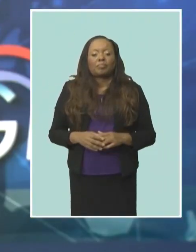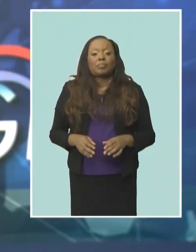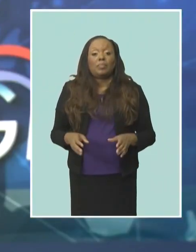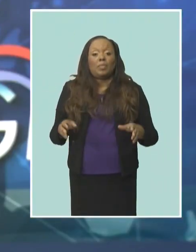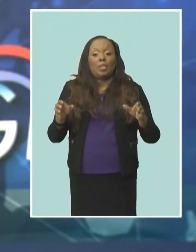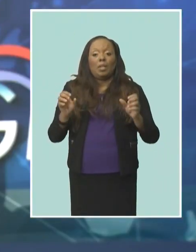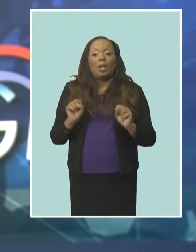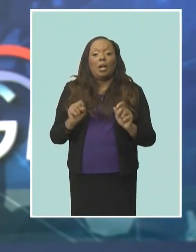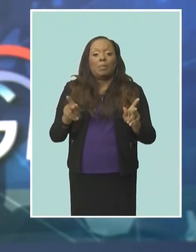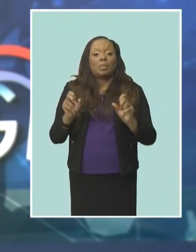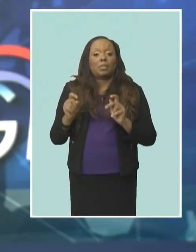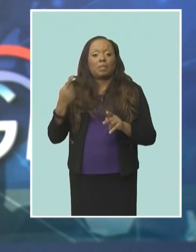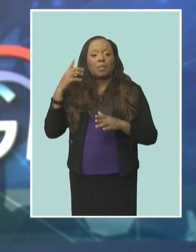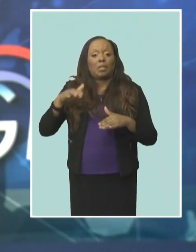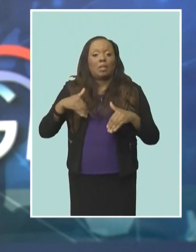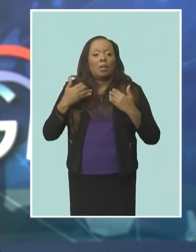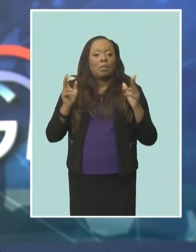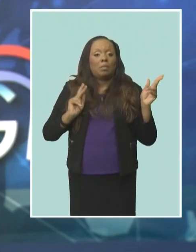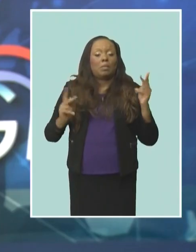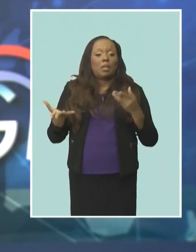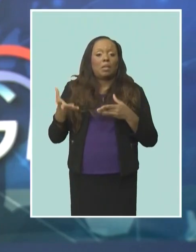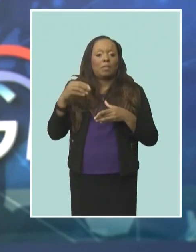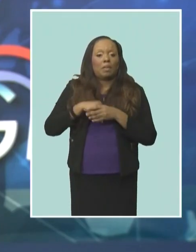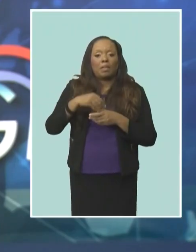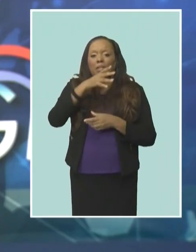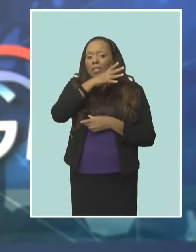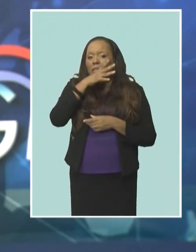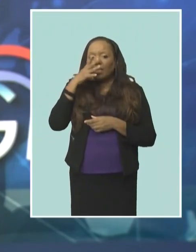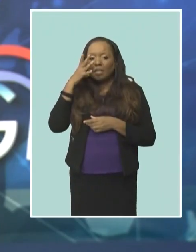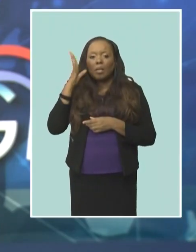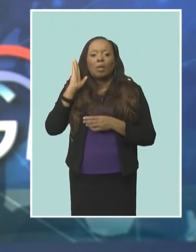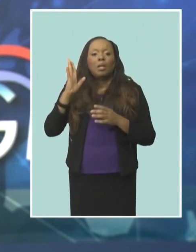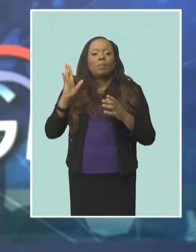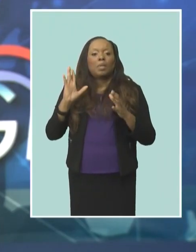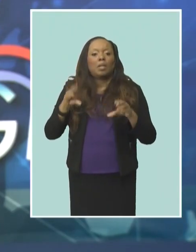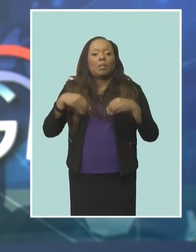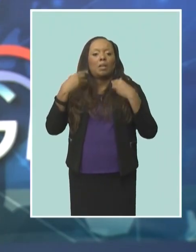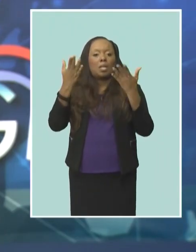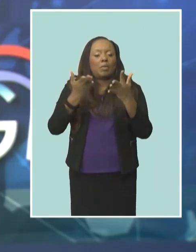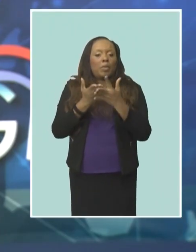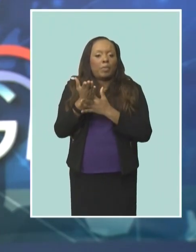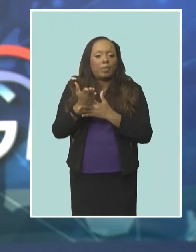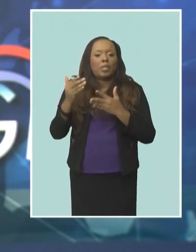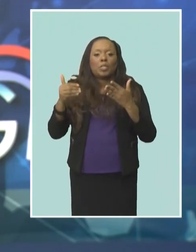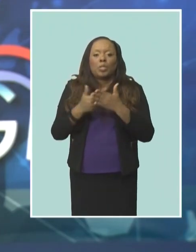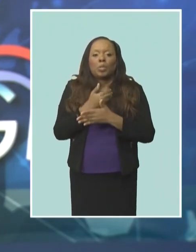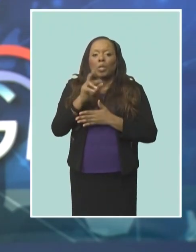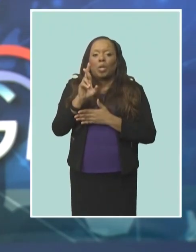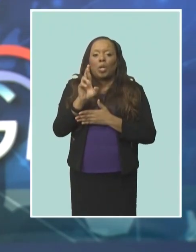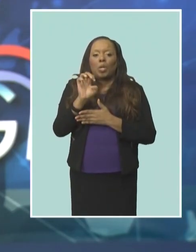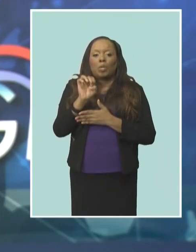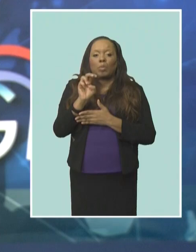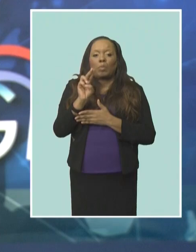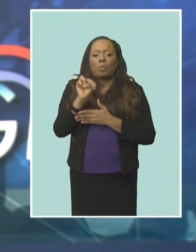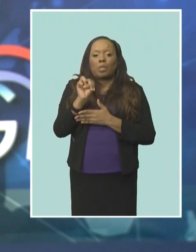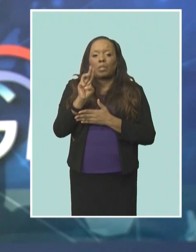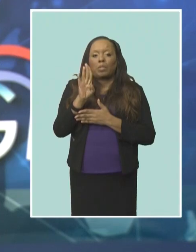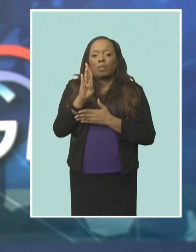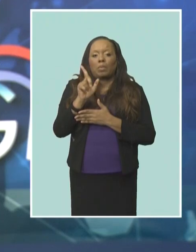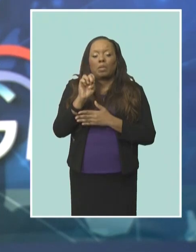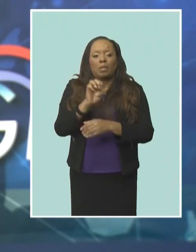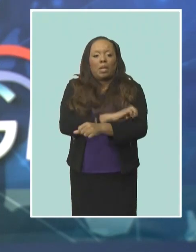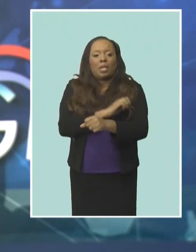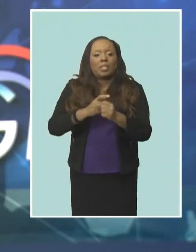young people involved in agriculture will be available through a new renewable energy project focusing on green hydrogen